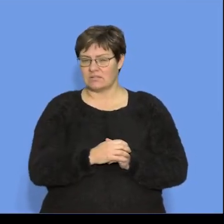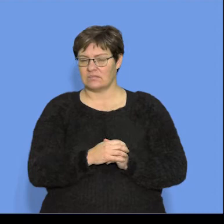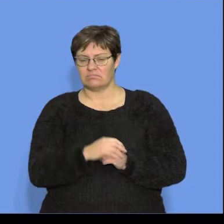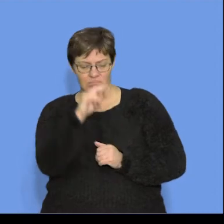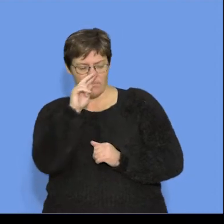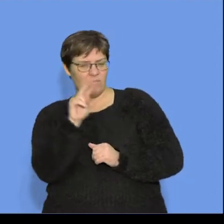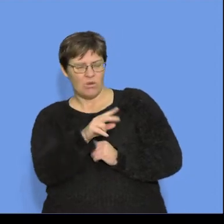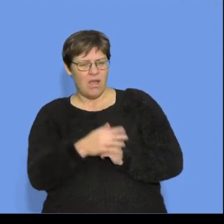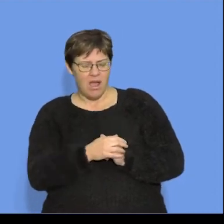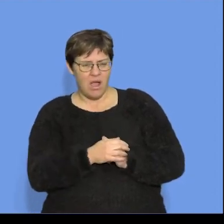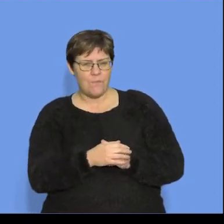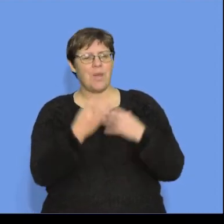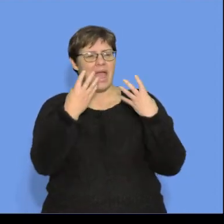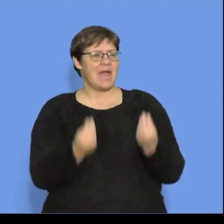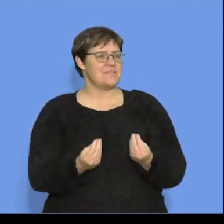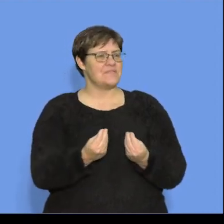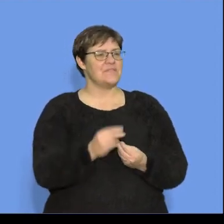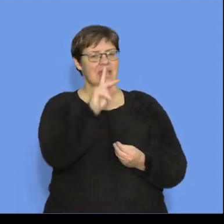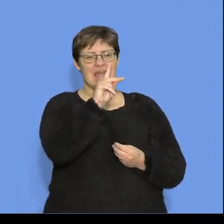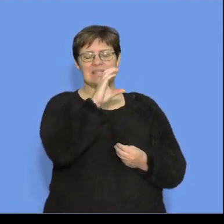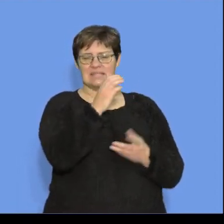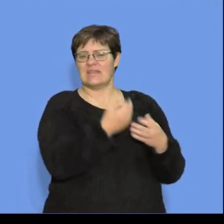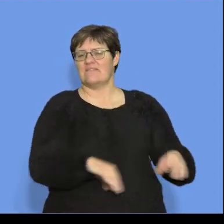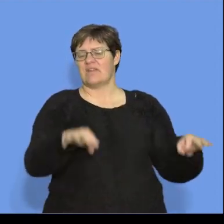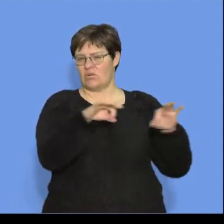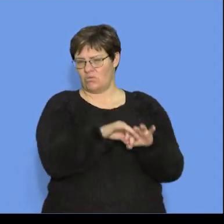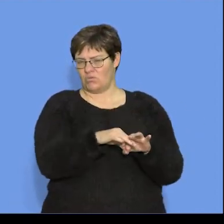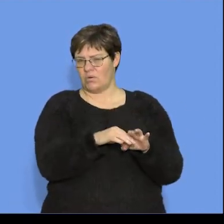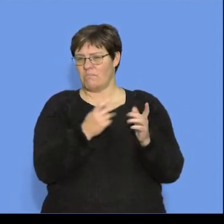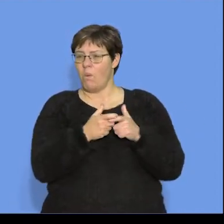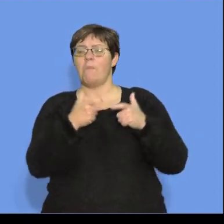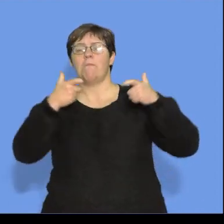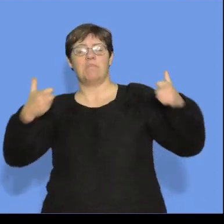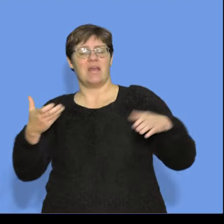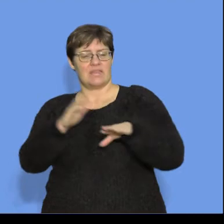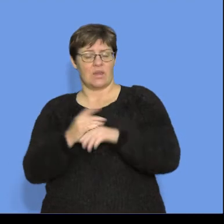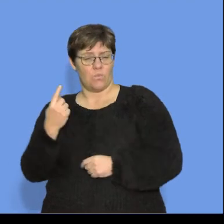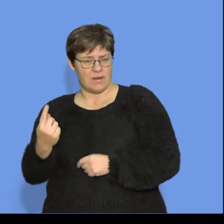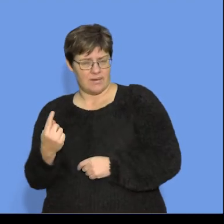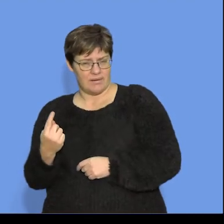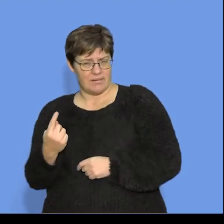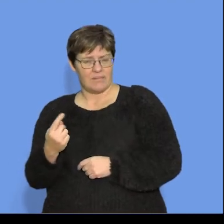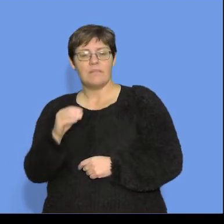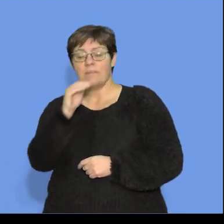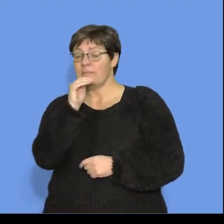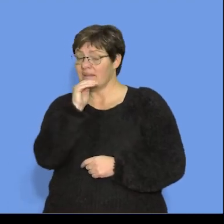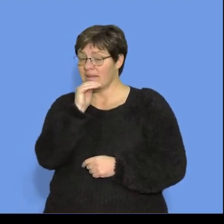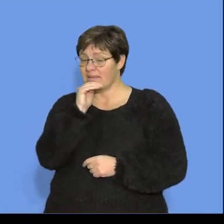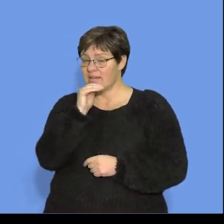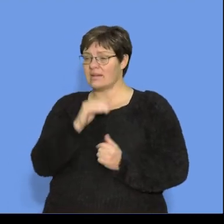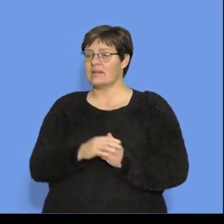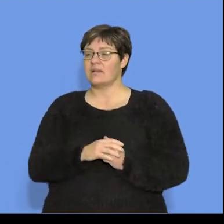and we say, well, we've got a Kc value that is much bigger than 1. What is that telling us? It's telling us